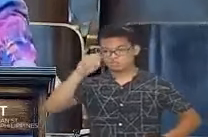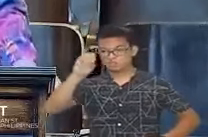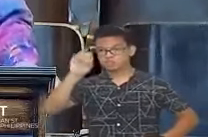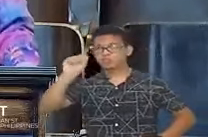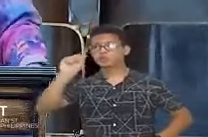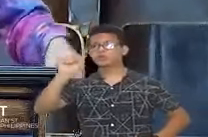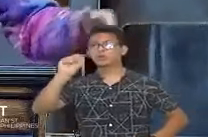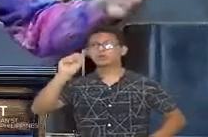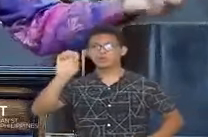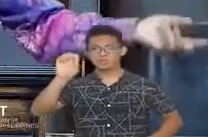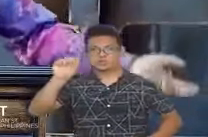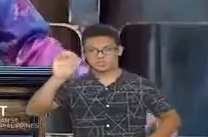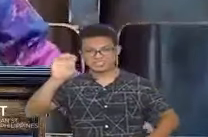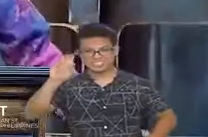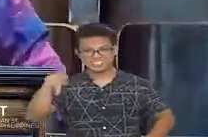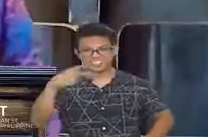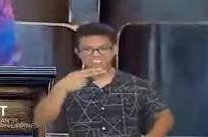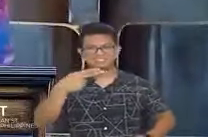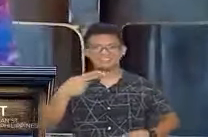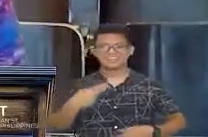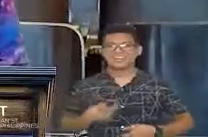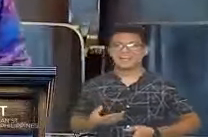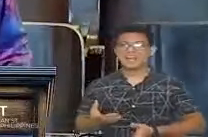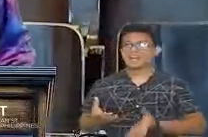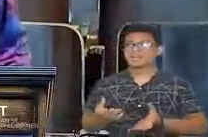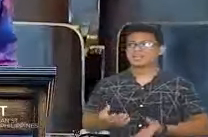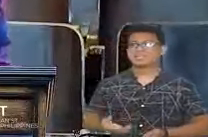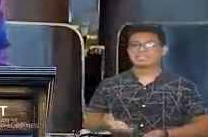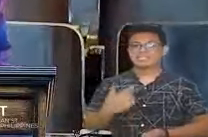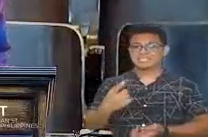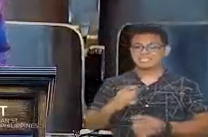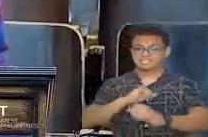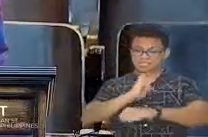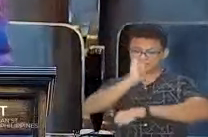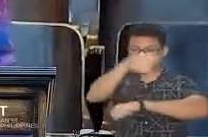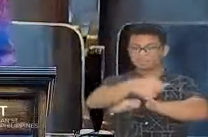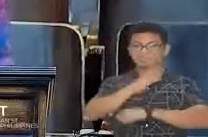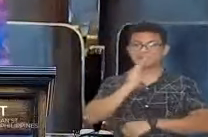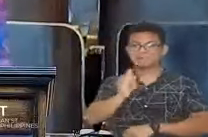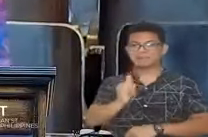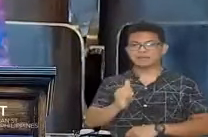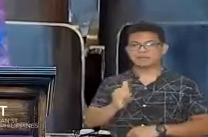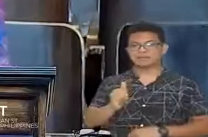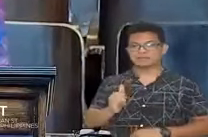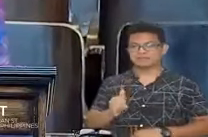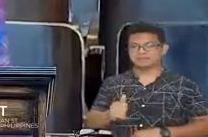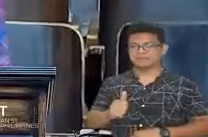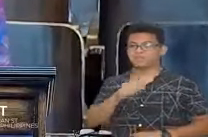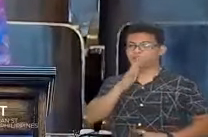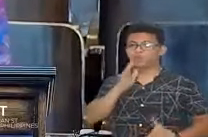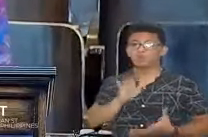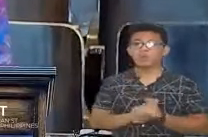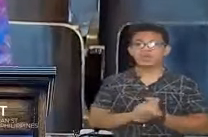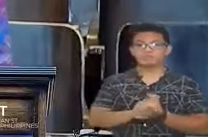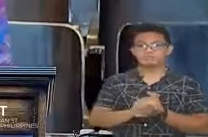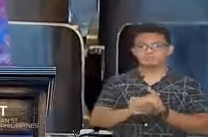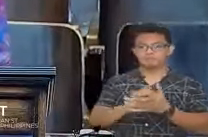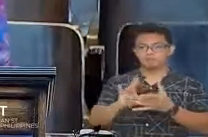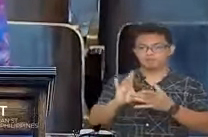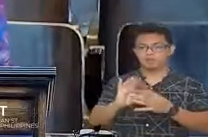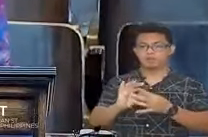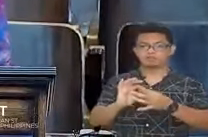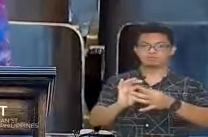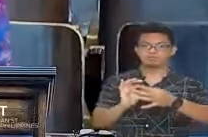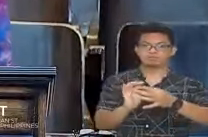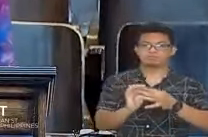was a... She's not a in an ugly lady. I think she is a